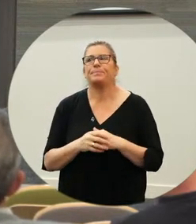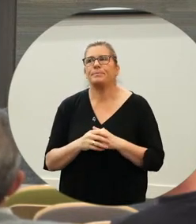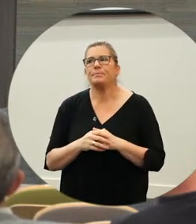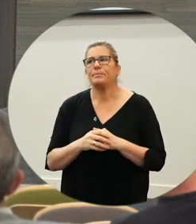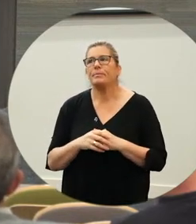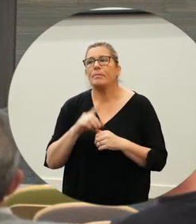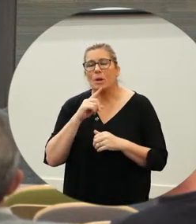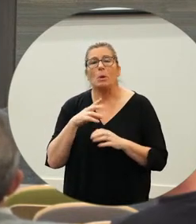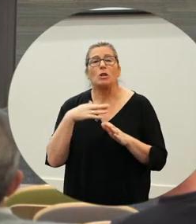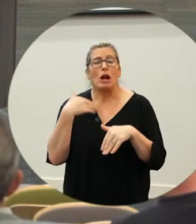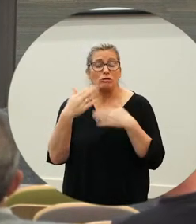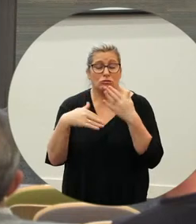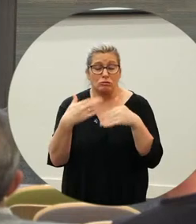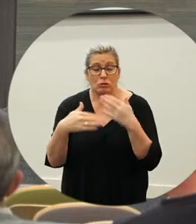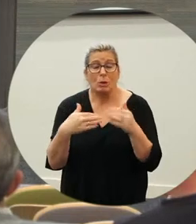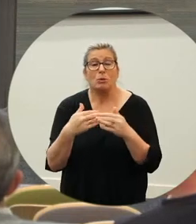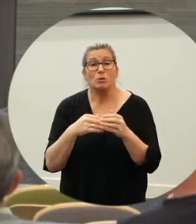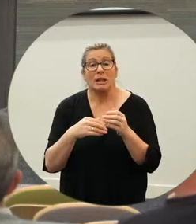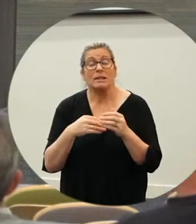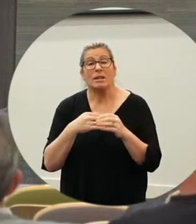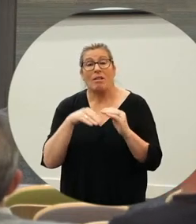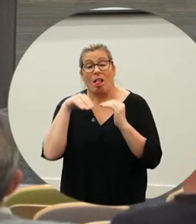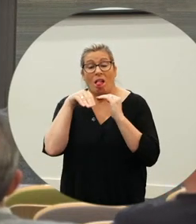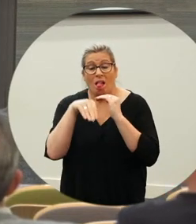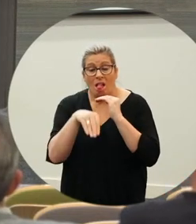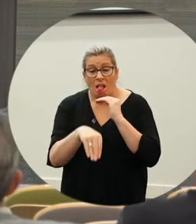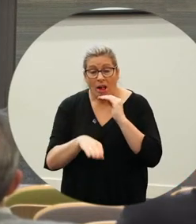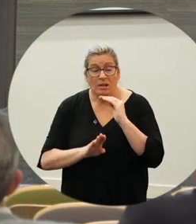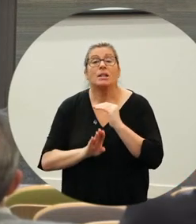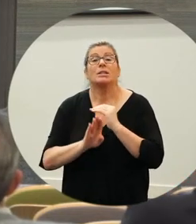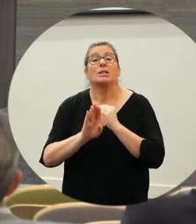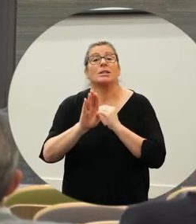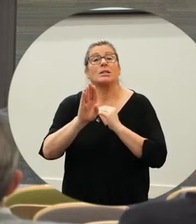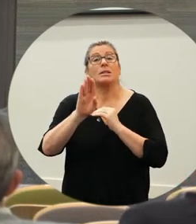But a gradual process of recovery, I think, got underway.